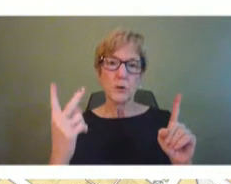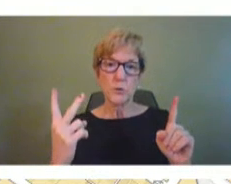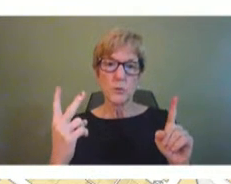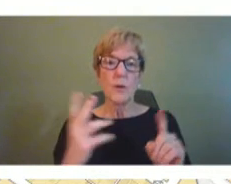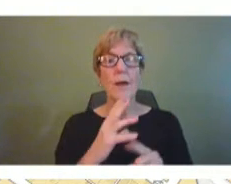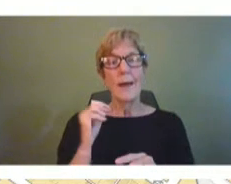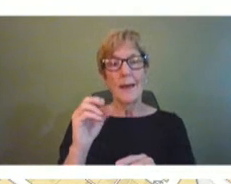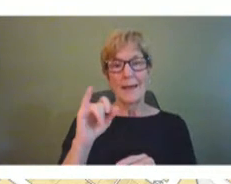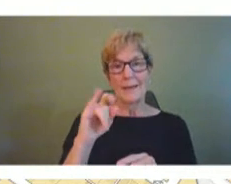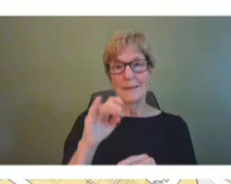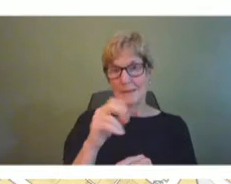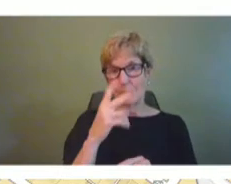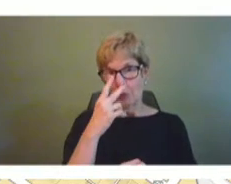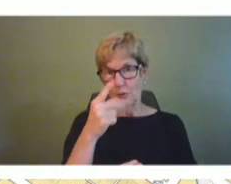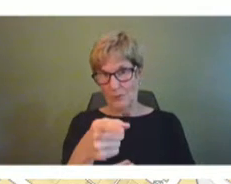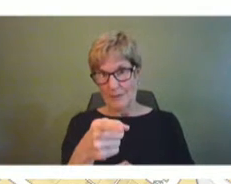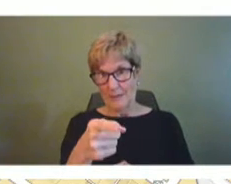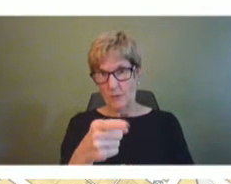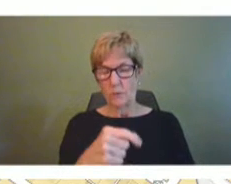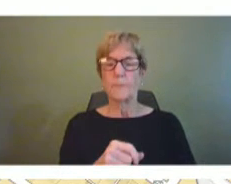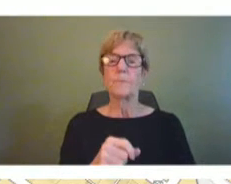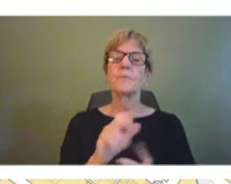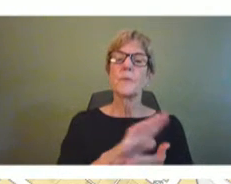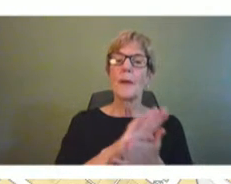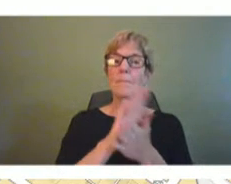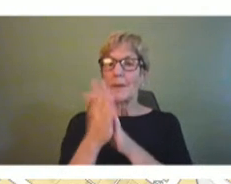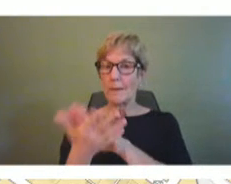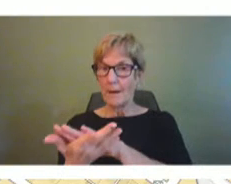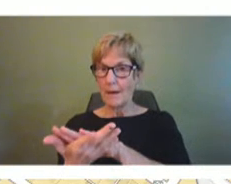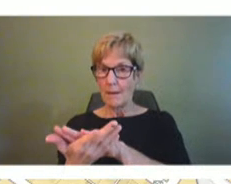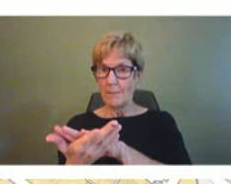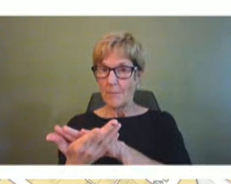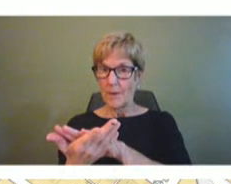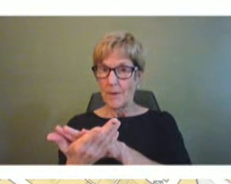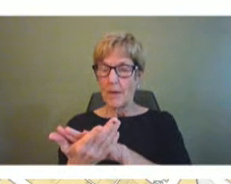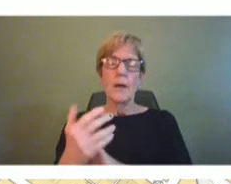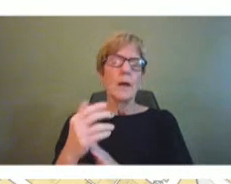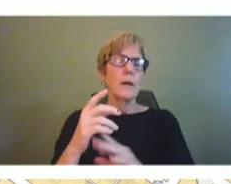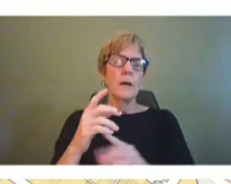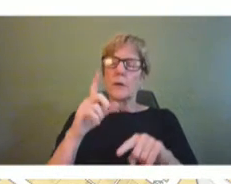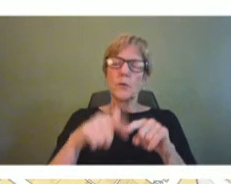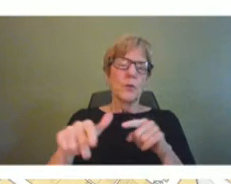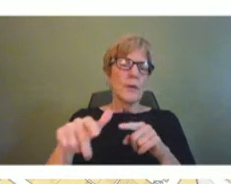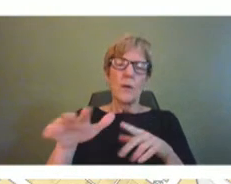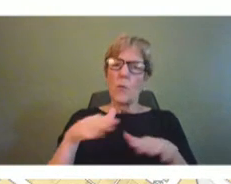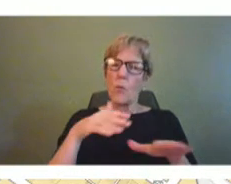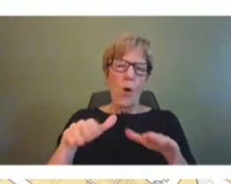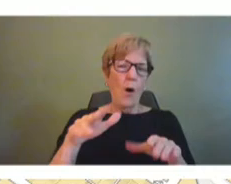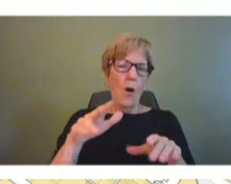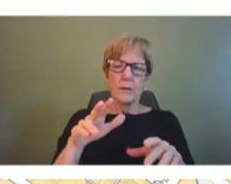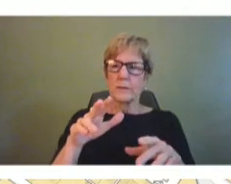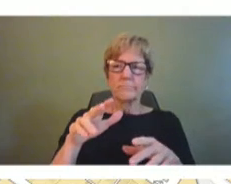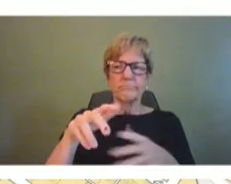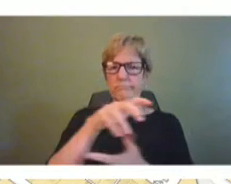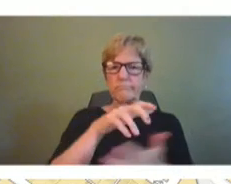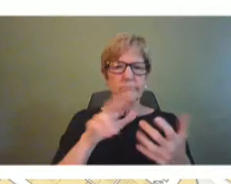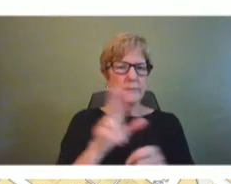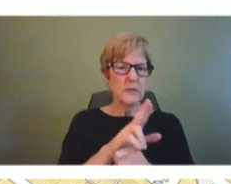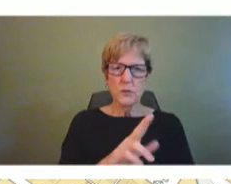can see here we translate to is not going to give us a walkable mix of of uses